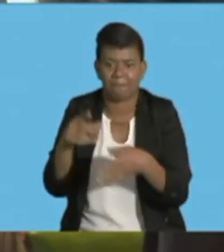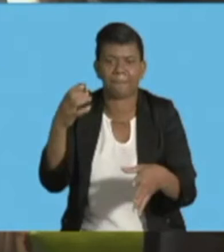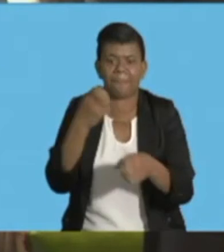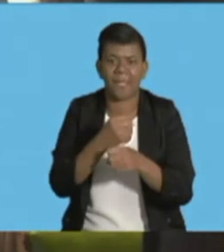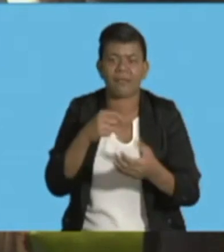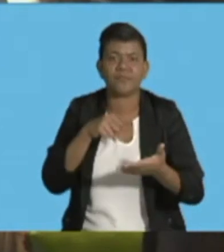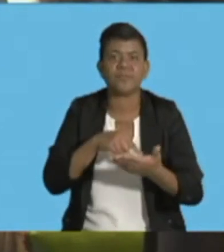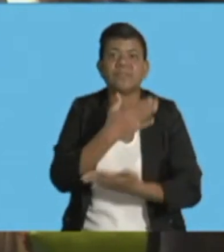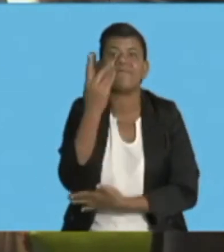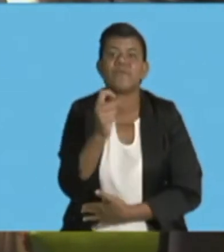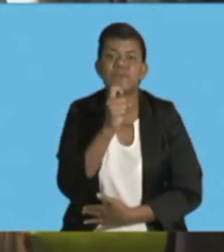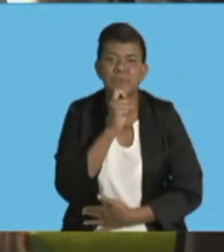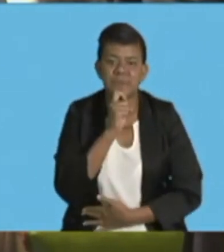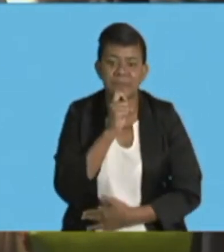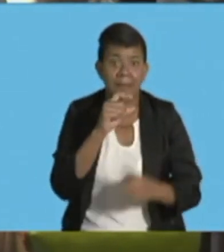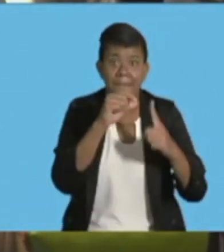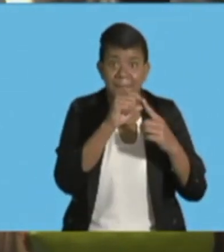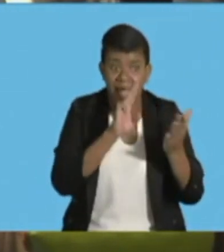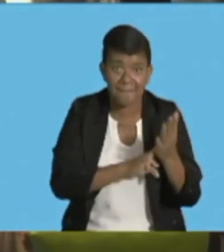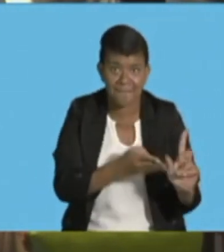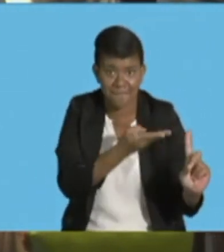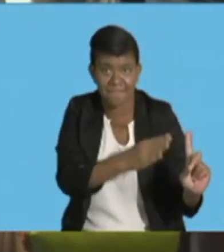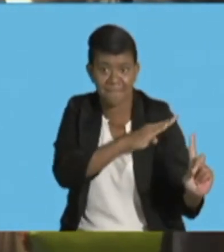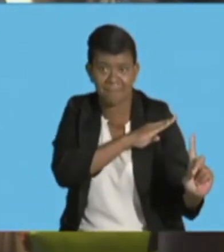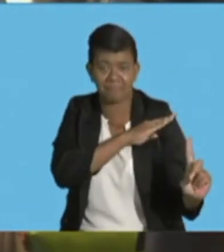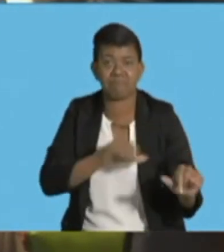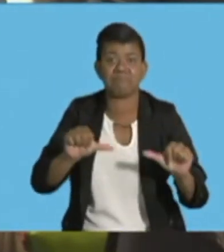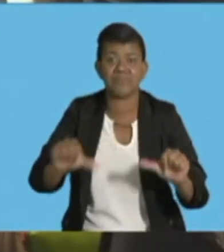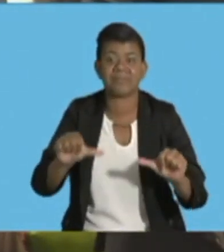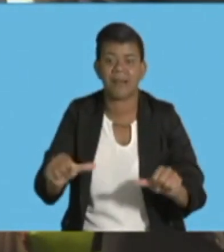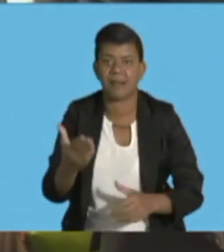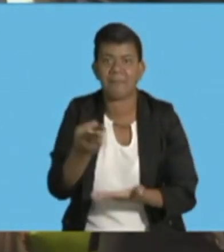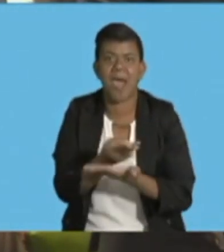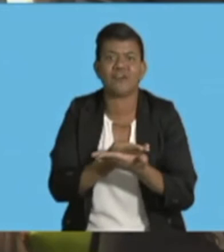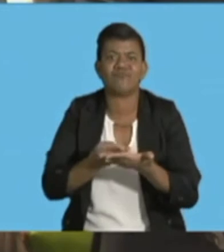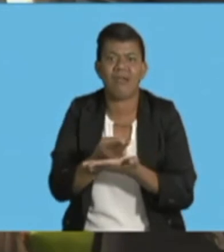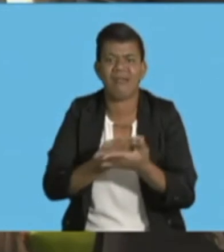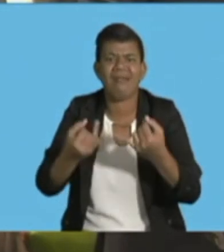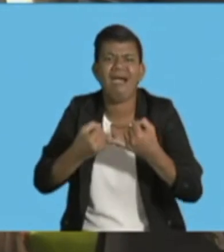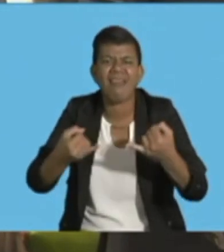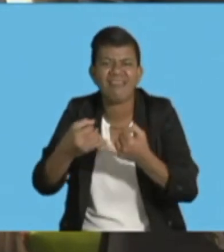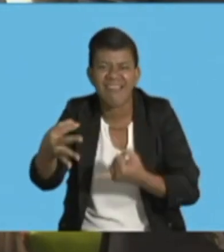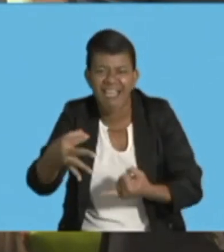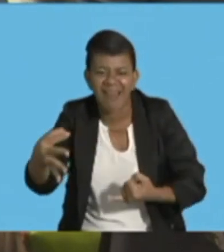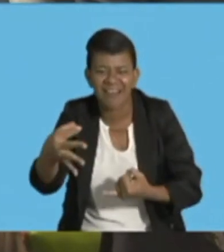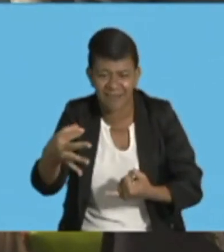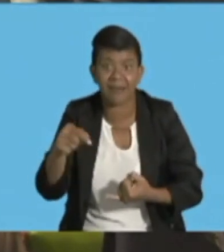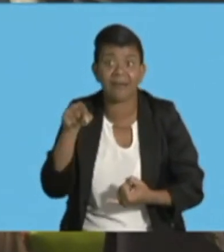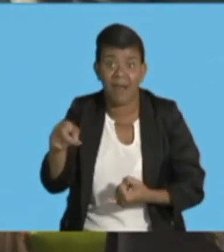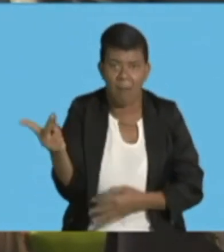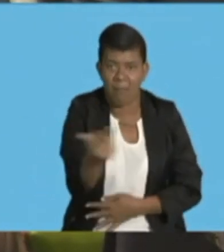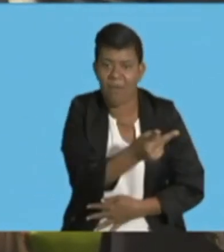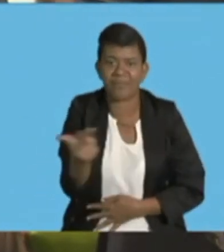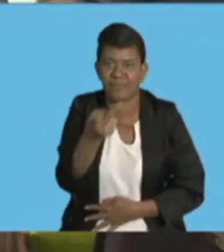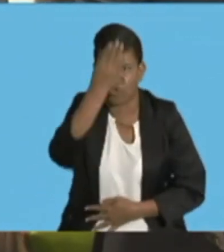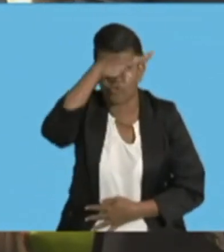Honourable Prime Minister and, of course, we had the President of Marshall Islands together being the chief guest, but we had leaders from